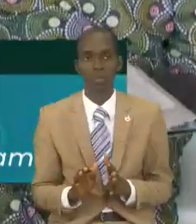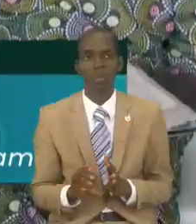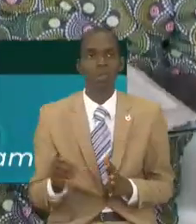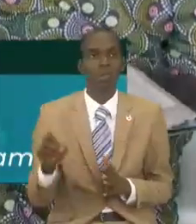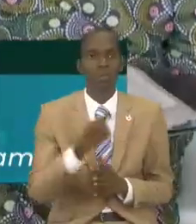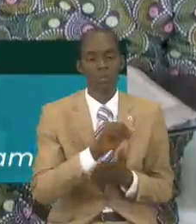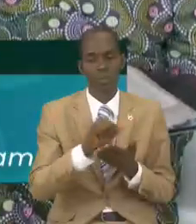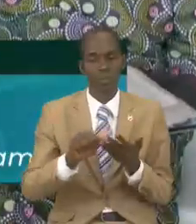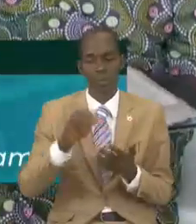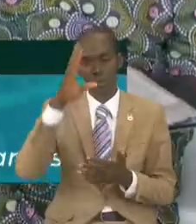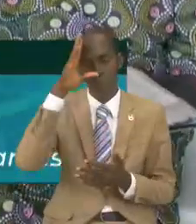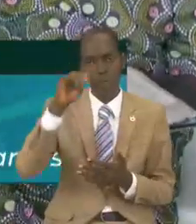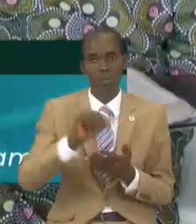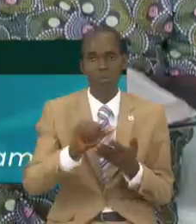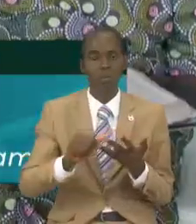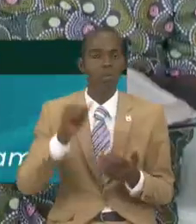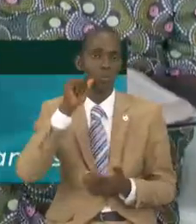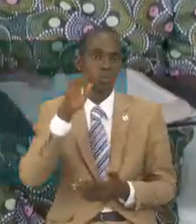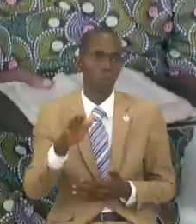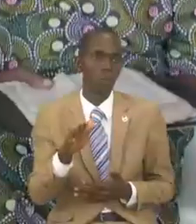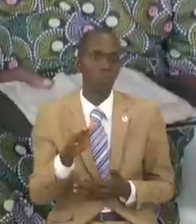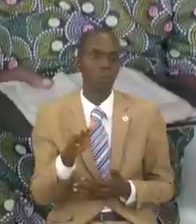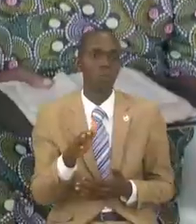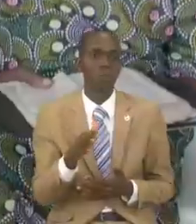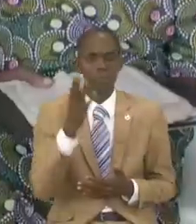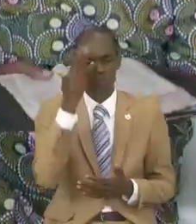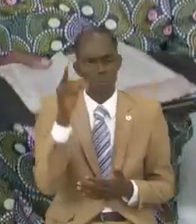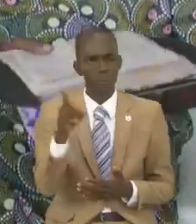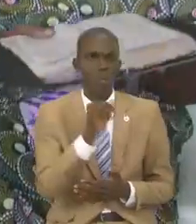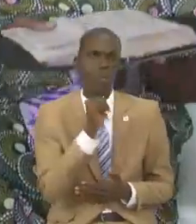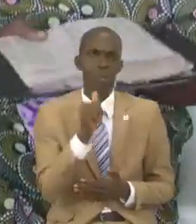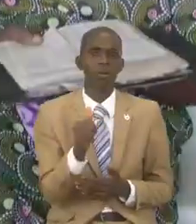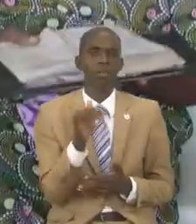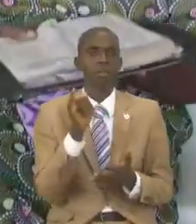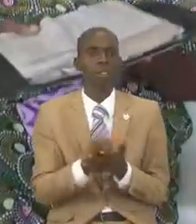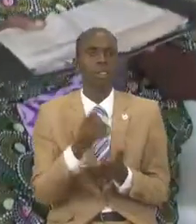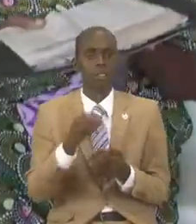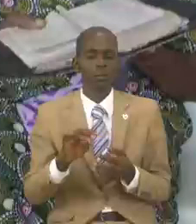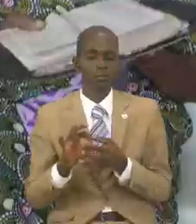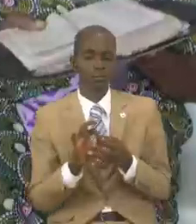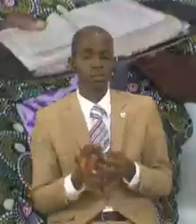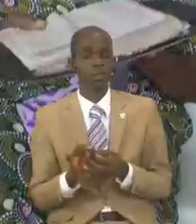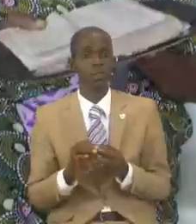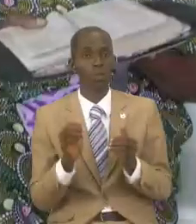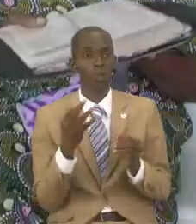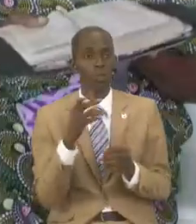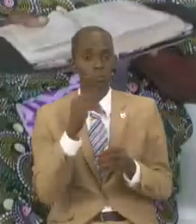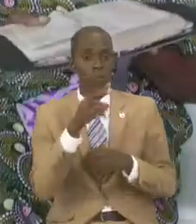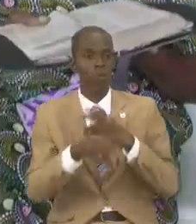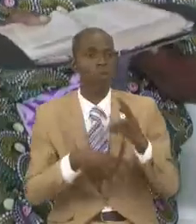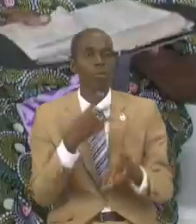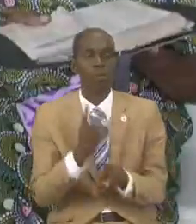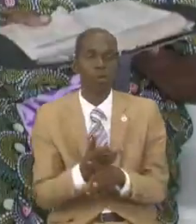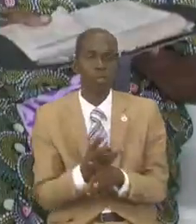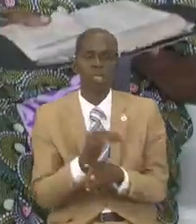adulteresses, spiritual adulteresses, know ye not that the friendship of the world